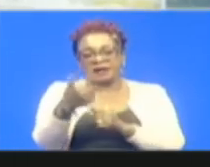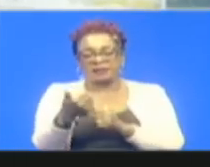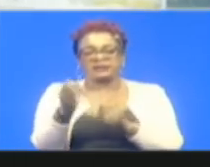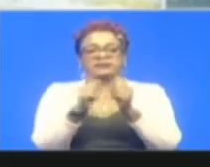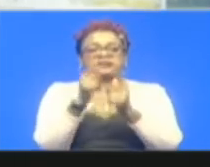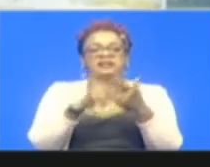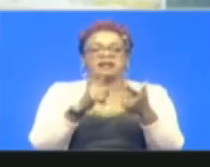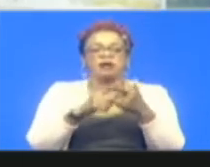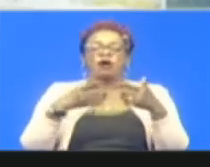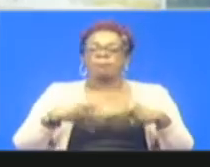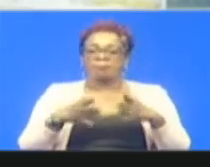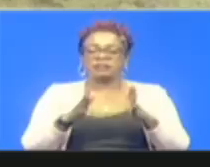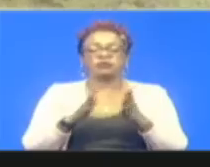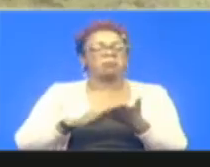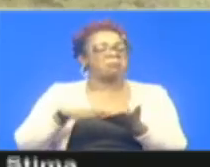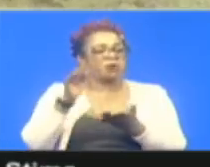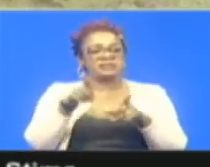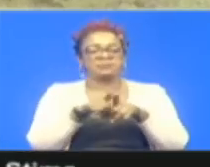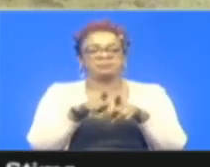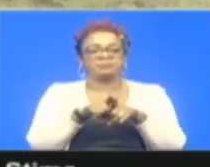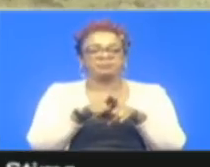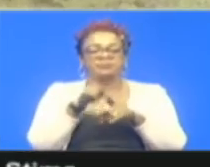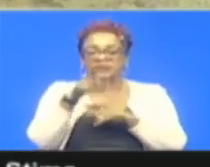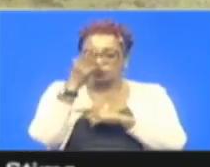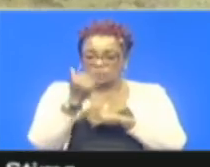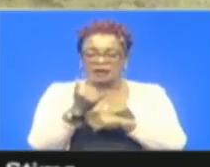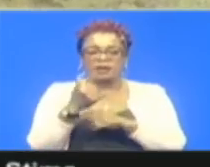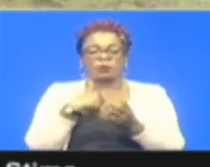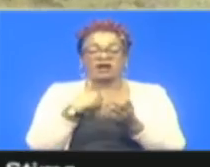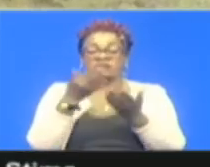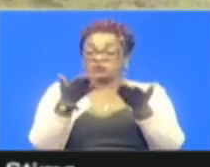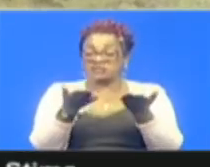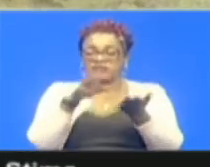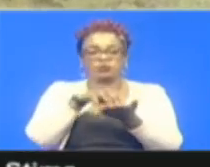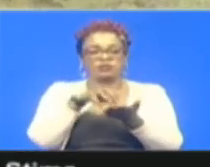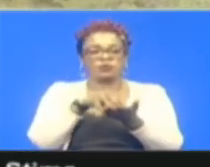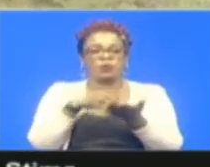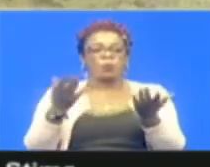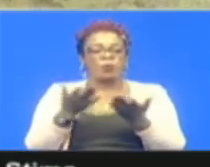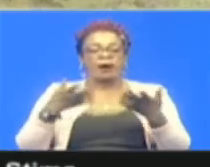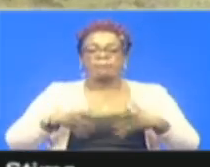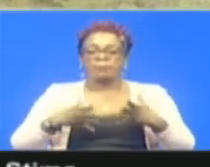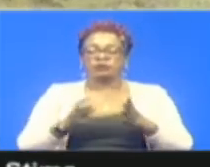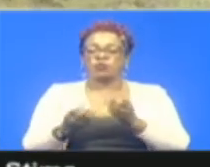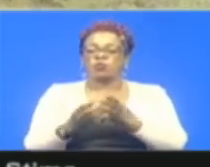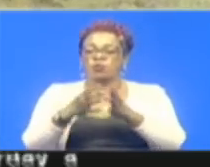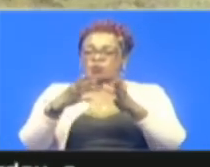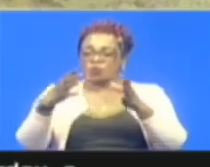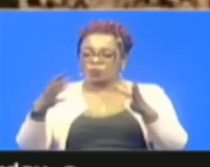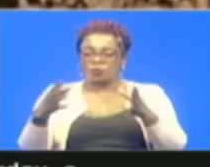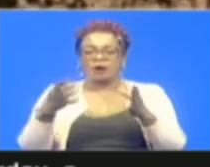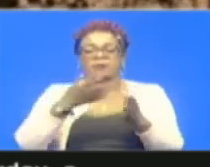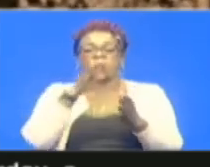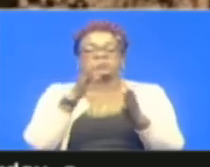the population has been rising. And now that is why now we are getting into this situation where the population growth has exceeded the water